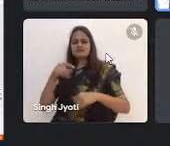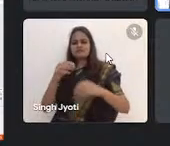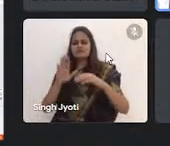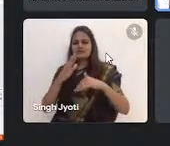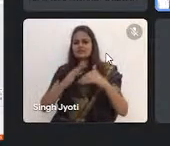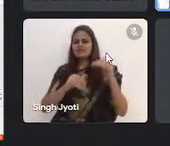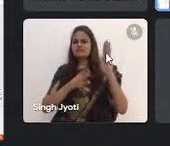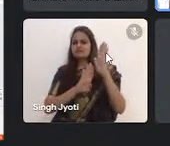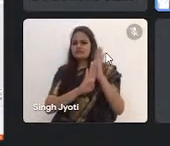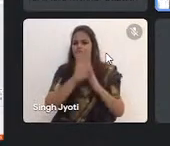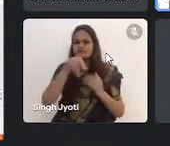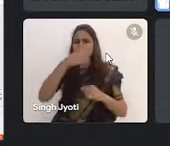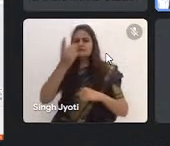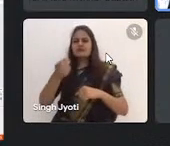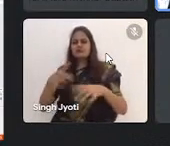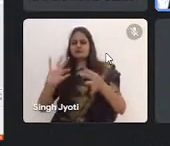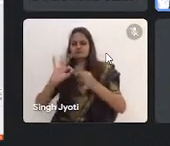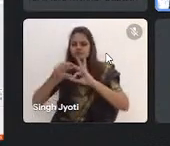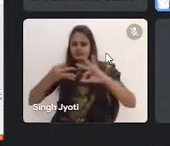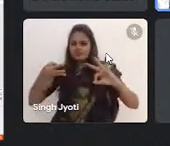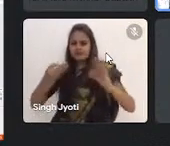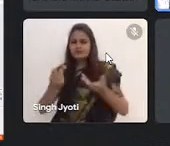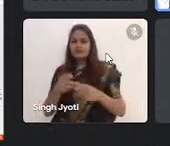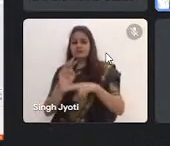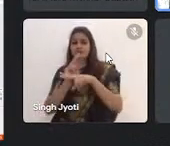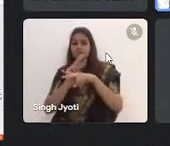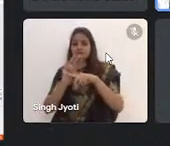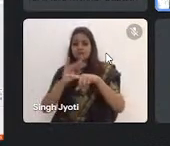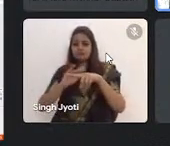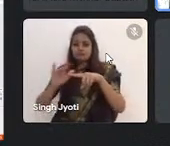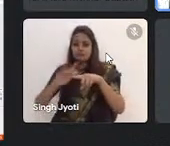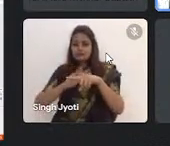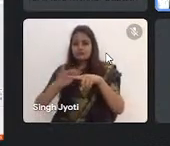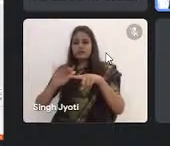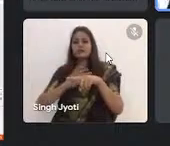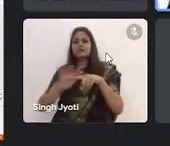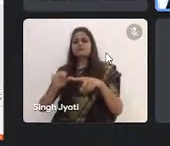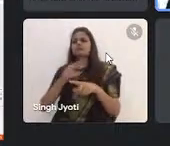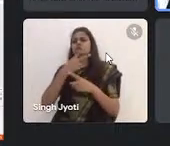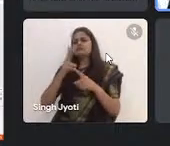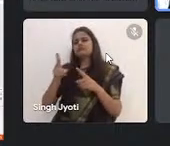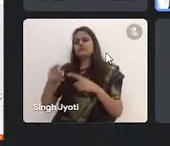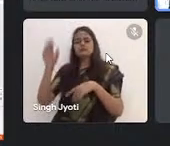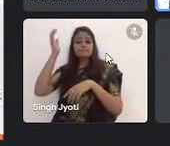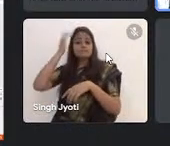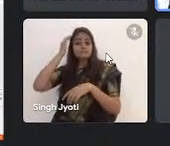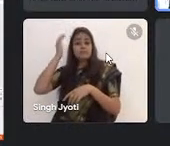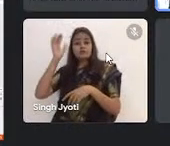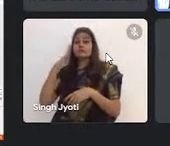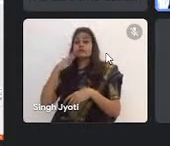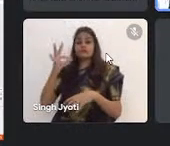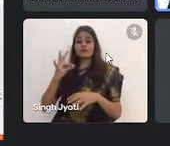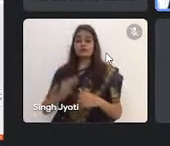of phonology, and verbal working memory. So that's a pretty shocking thing to hear,